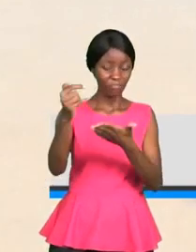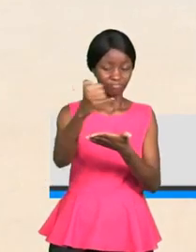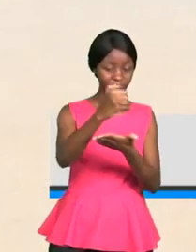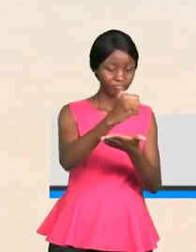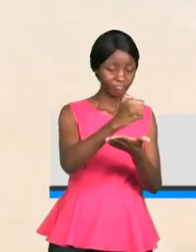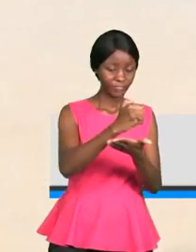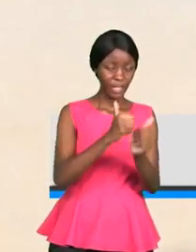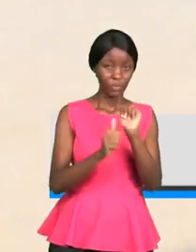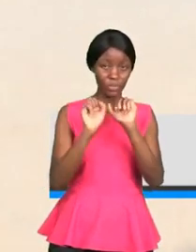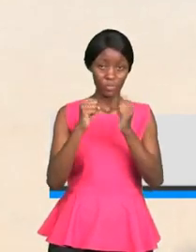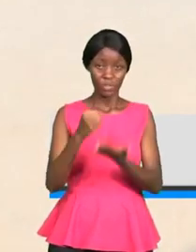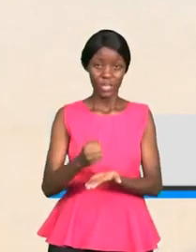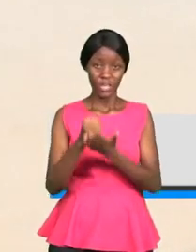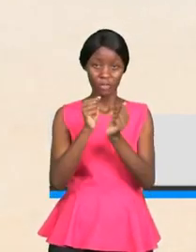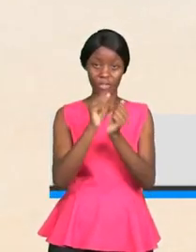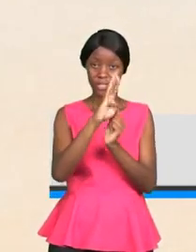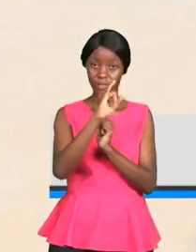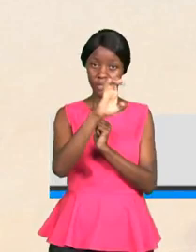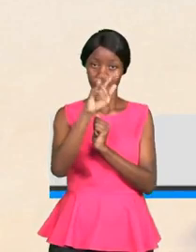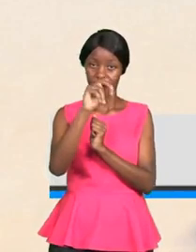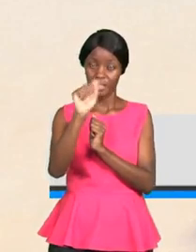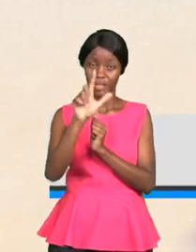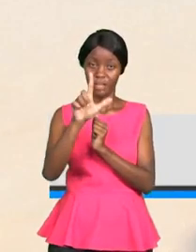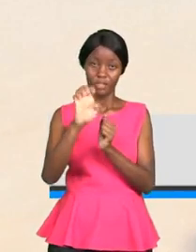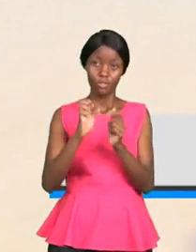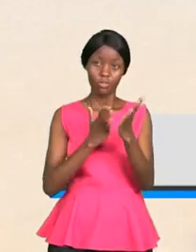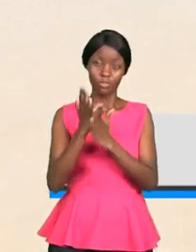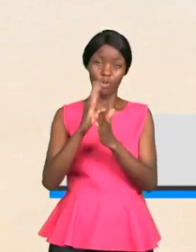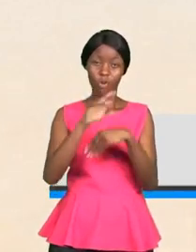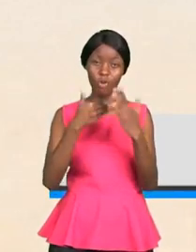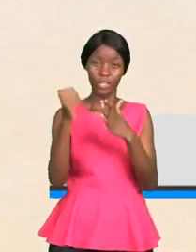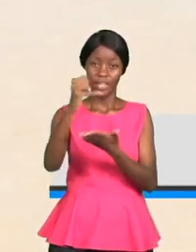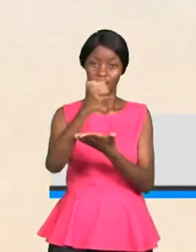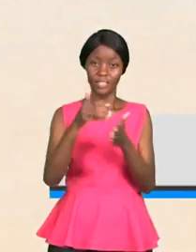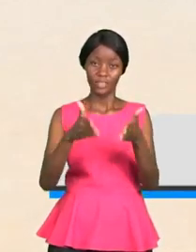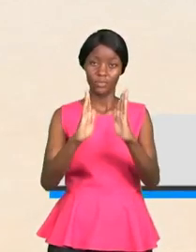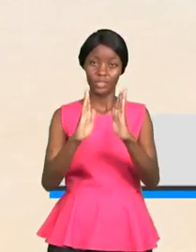miscegenation that we will find in the biennial through all these artistic forms.